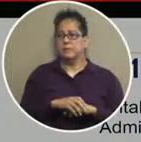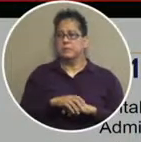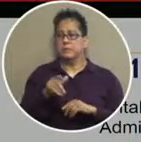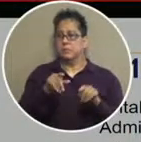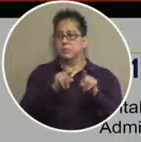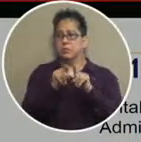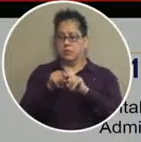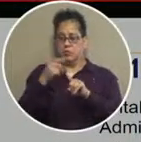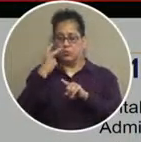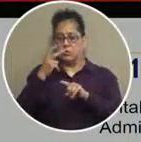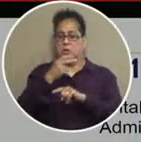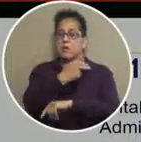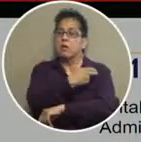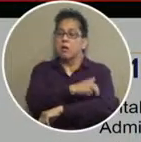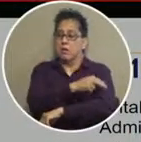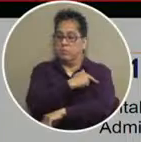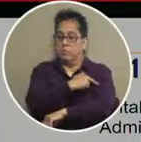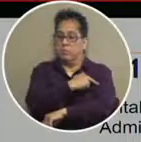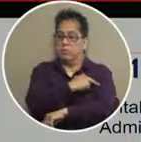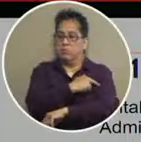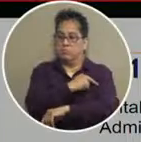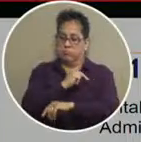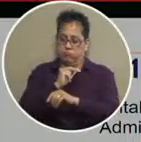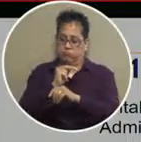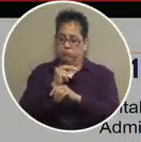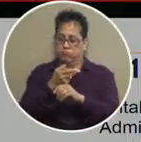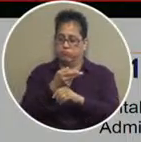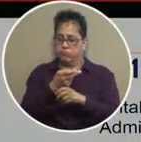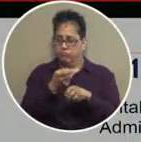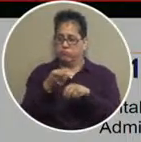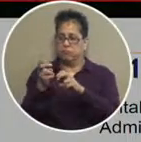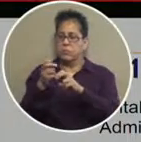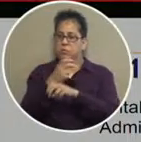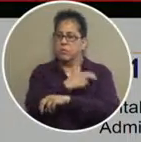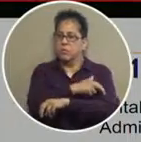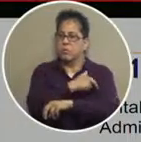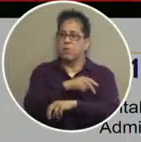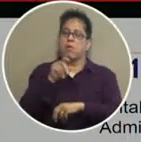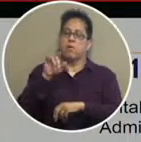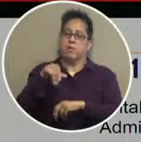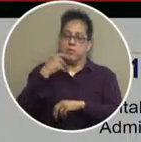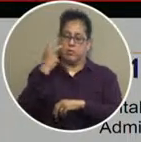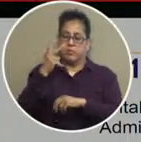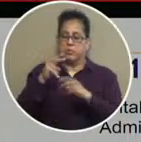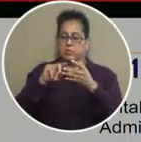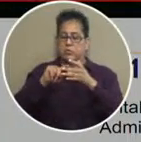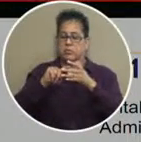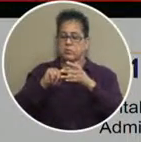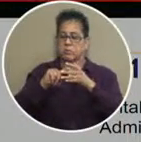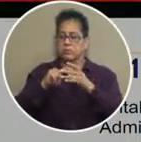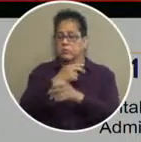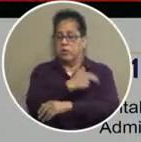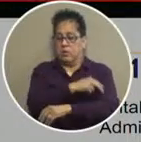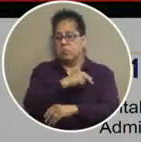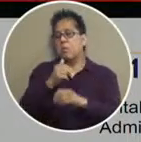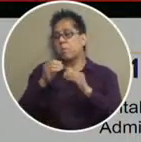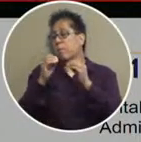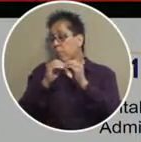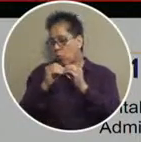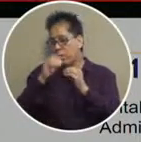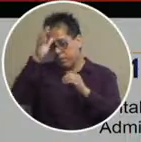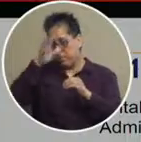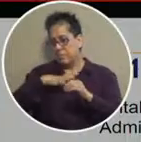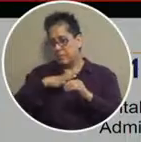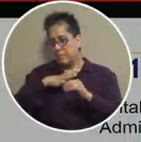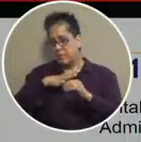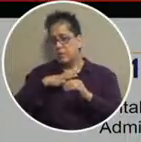We look at the hospital admissions. And here, that's when we start seeing that the hospital admissions are more common in males. We have